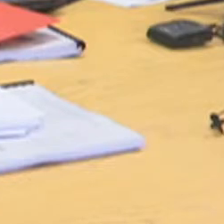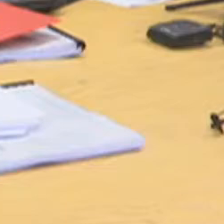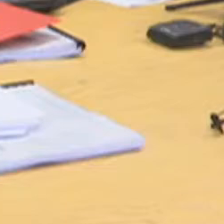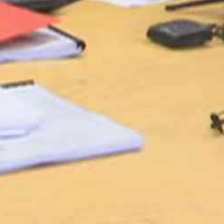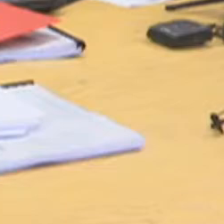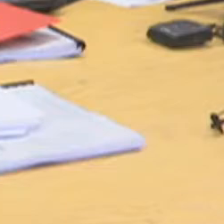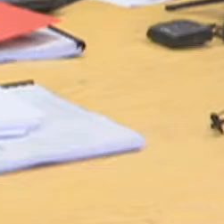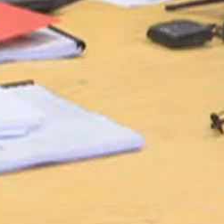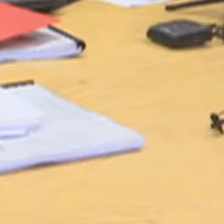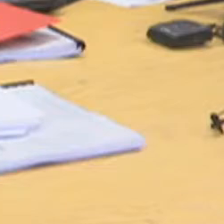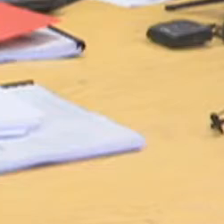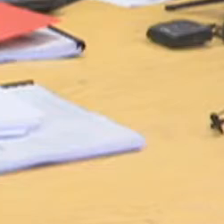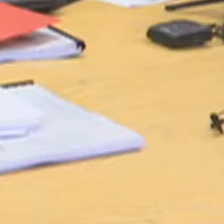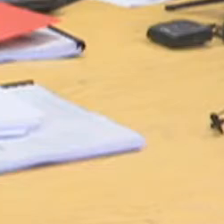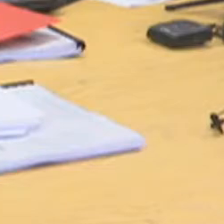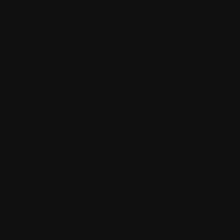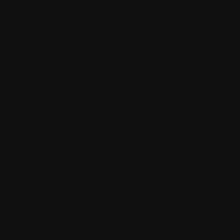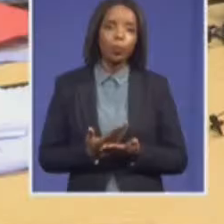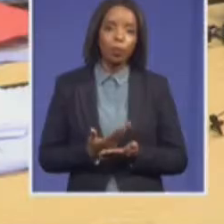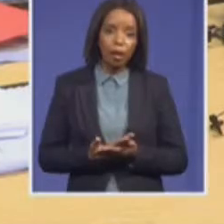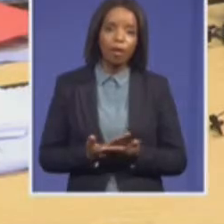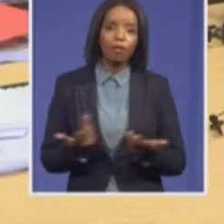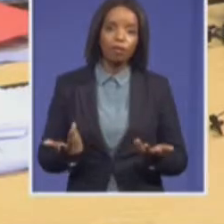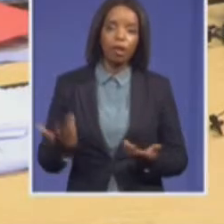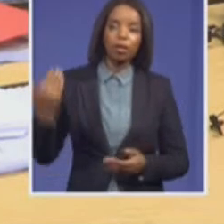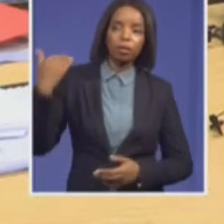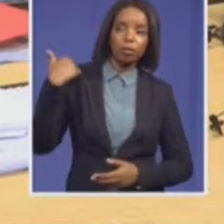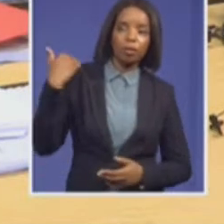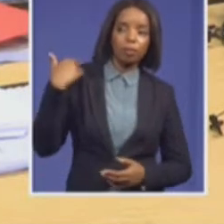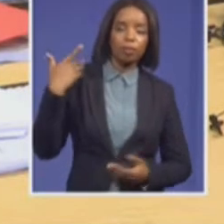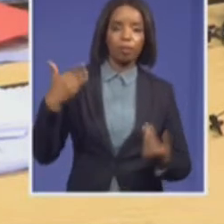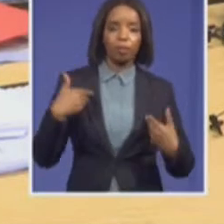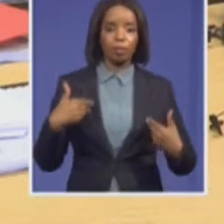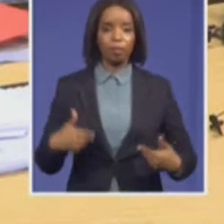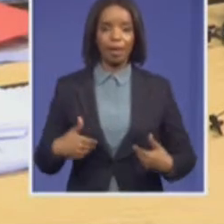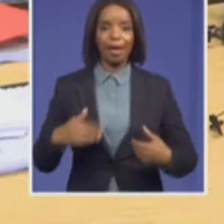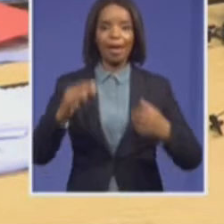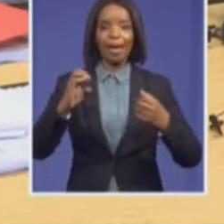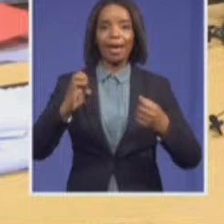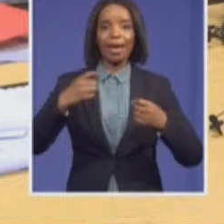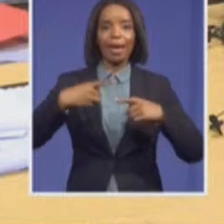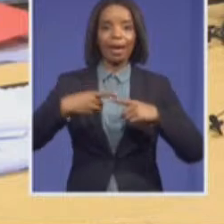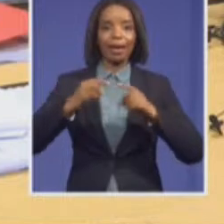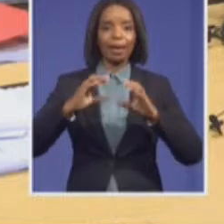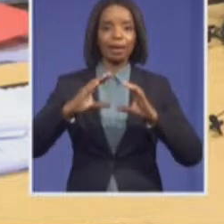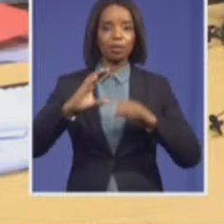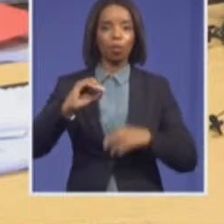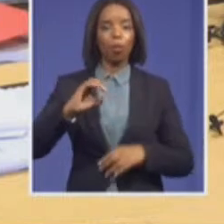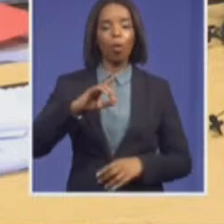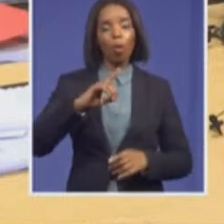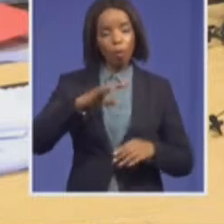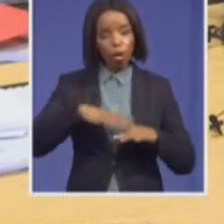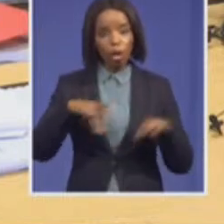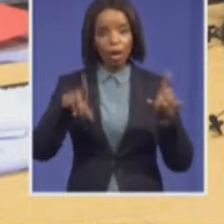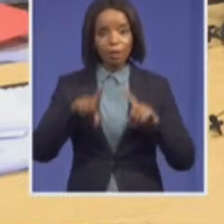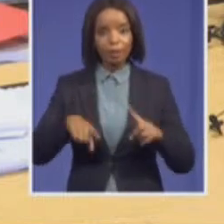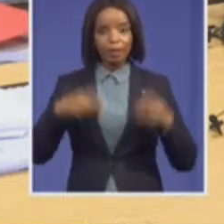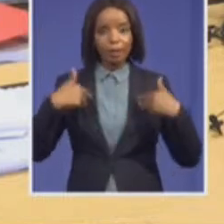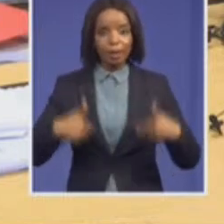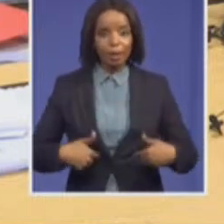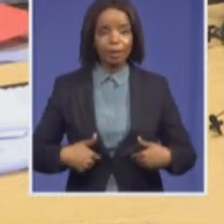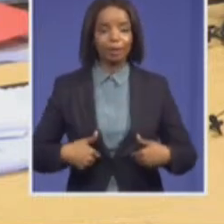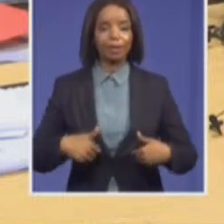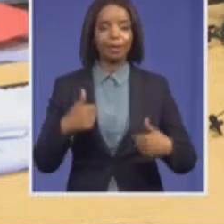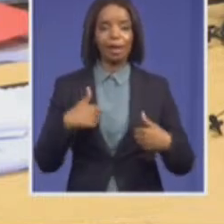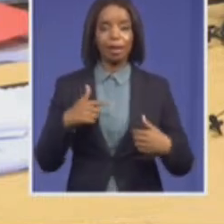especially when we were dealing with the Section 189 and the approval of those structures. But I wouldn't sit here and